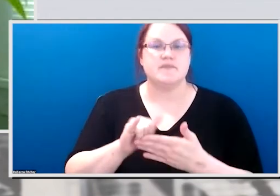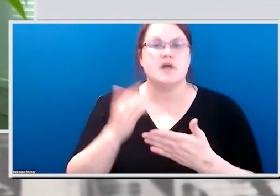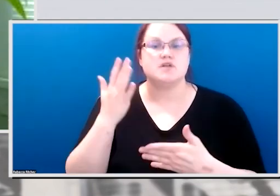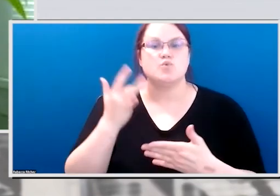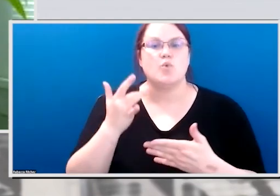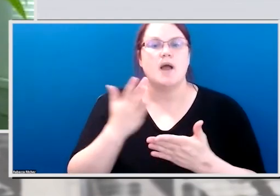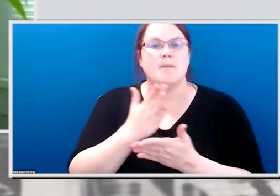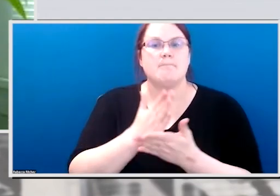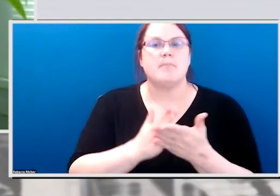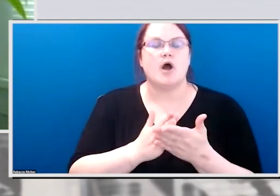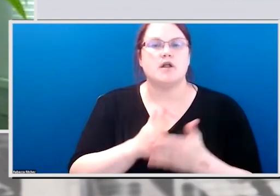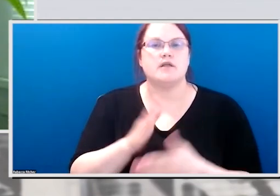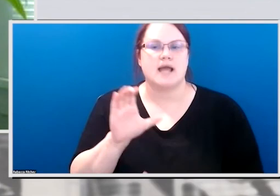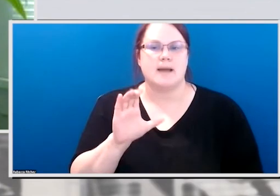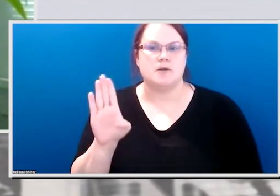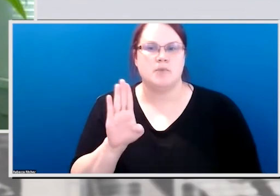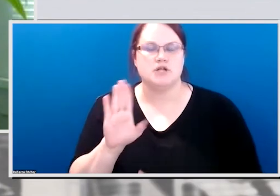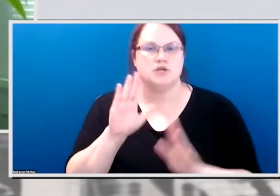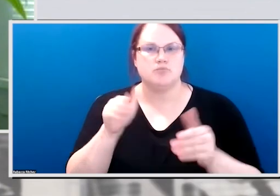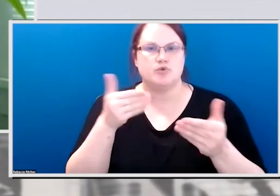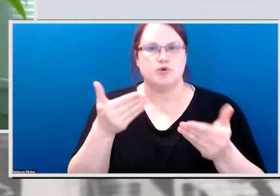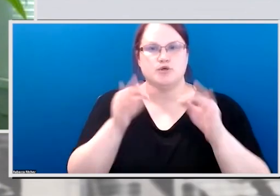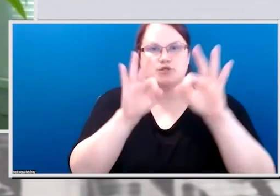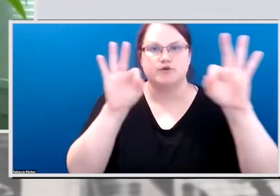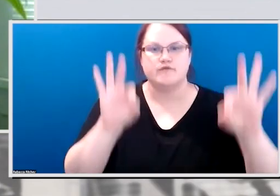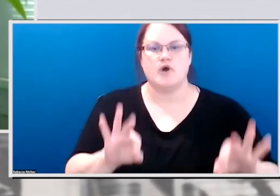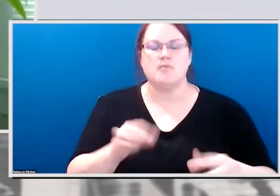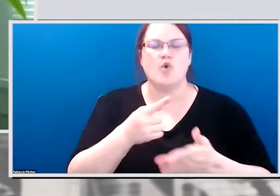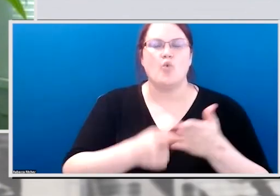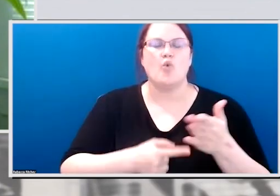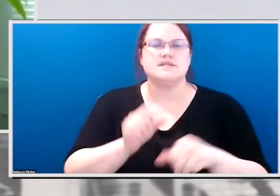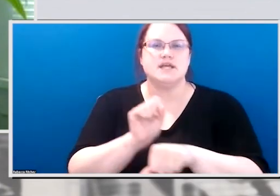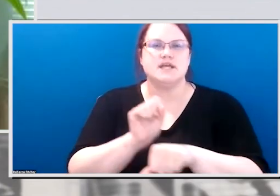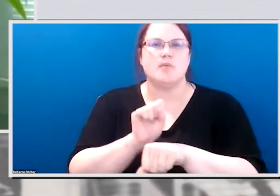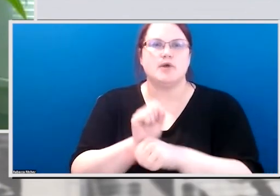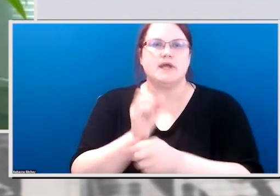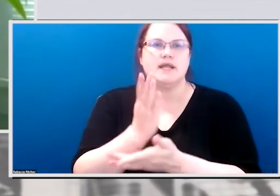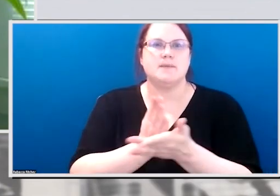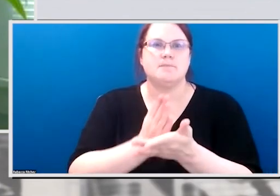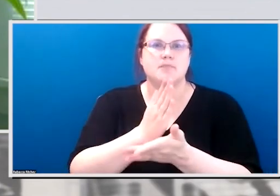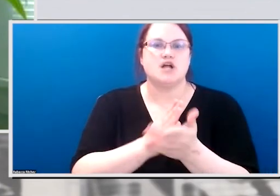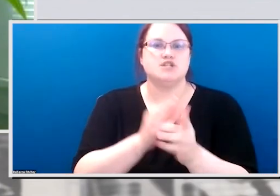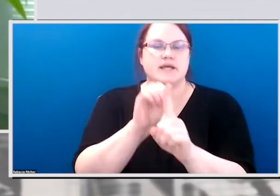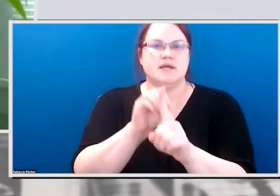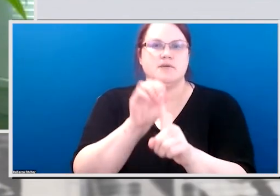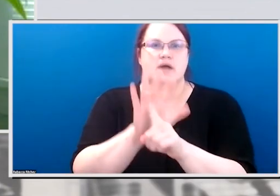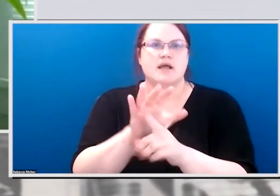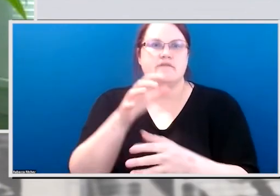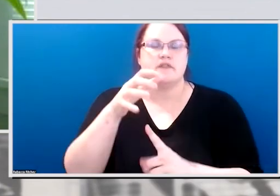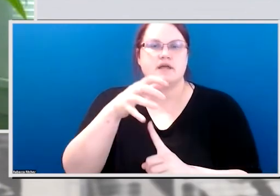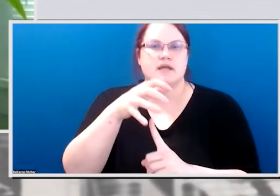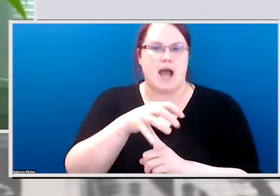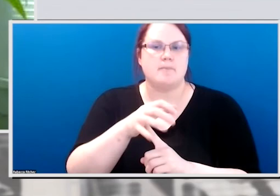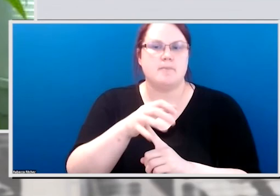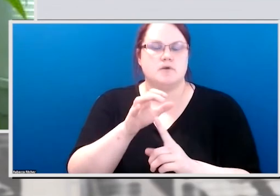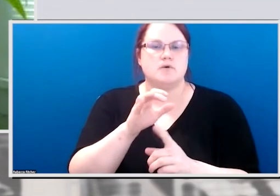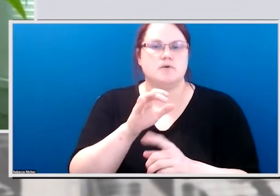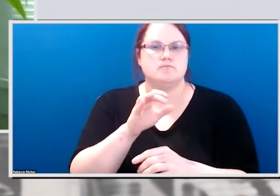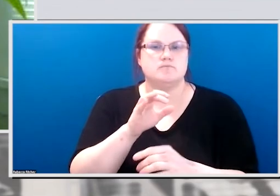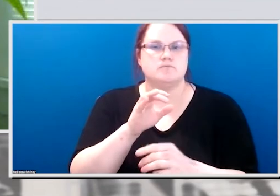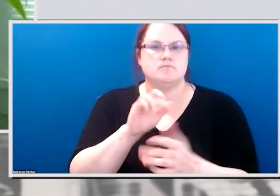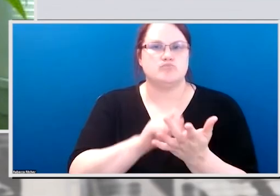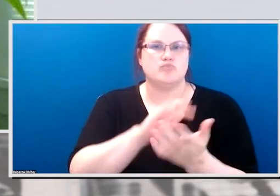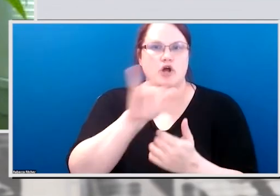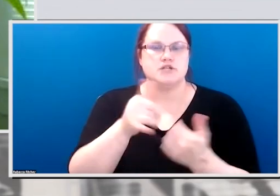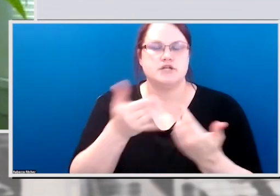budget proposal form, we're asking that question of what will be the operating budget impact of this capital project. So that allows us to